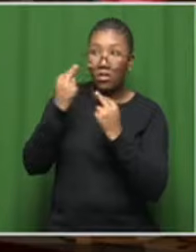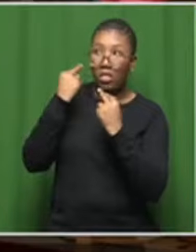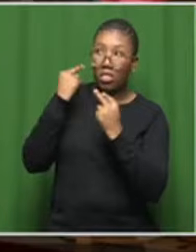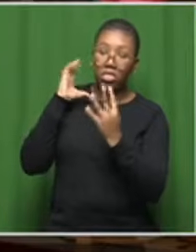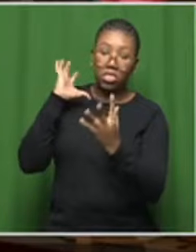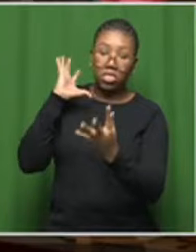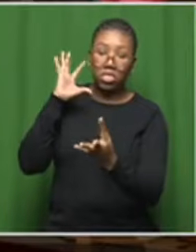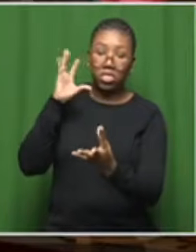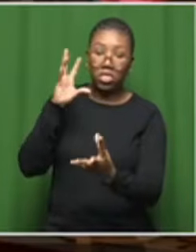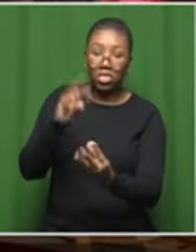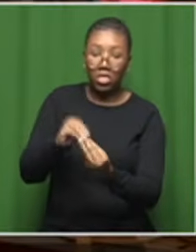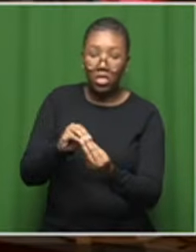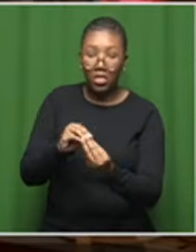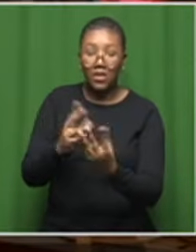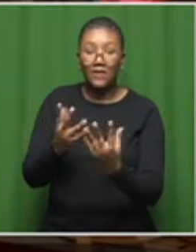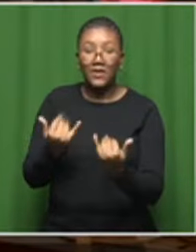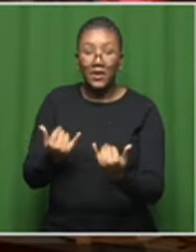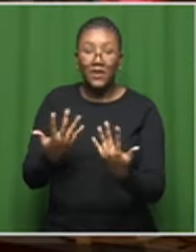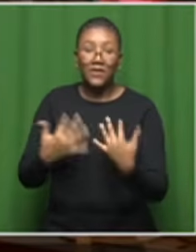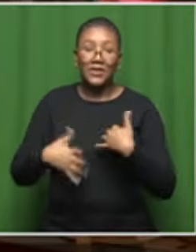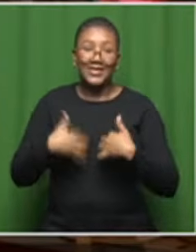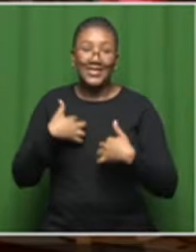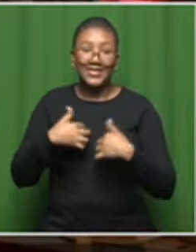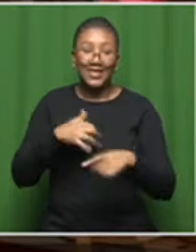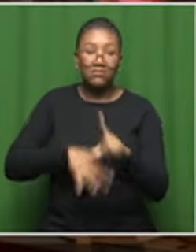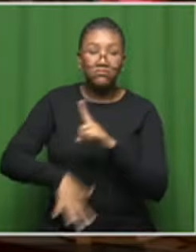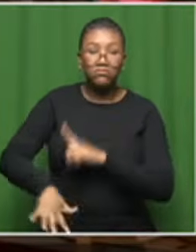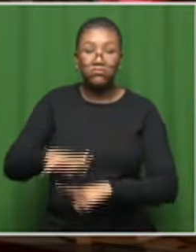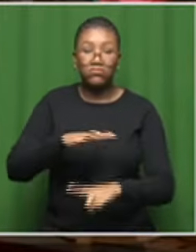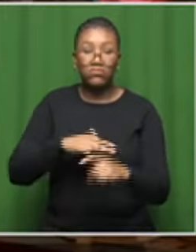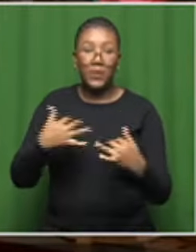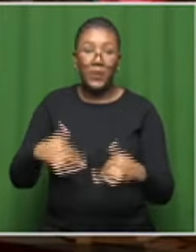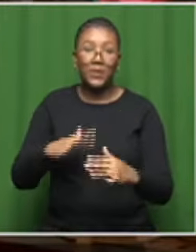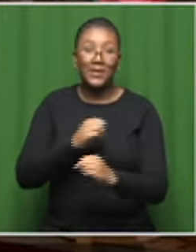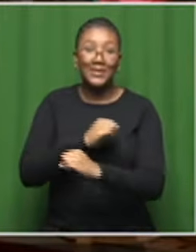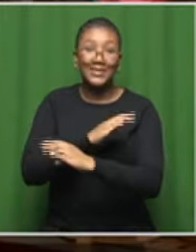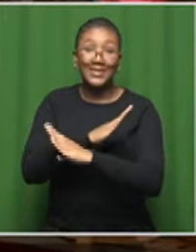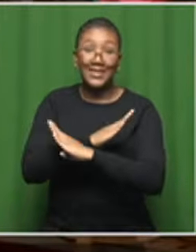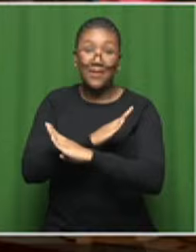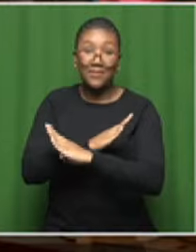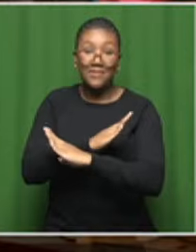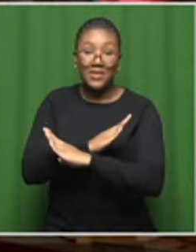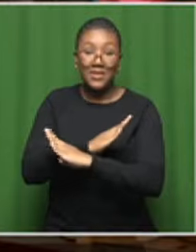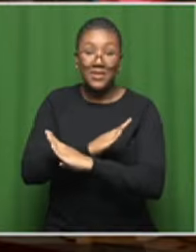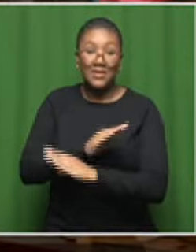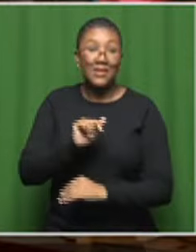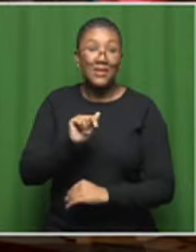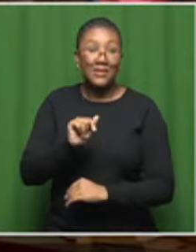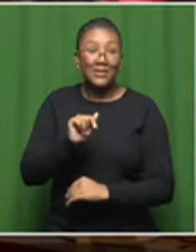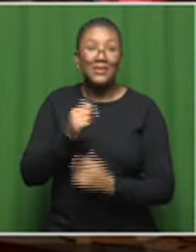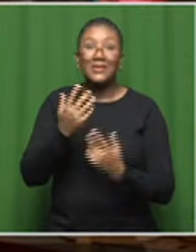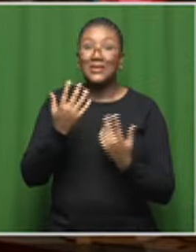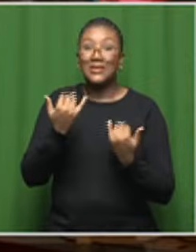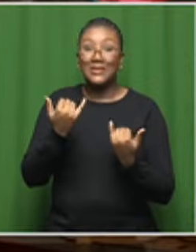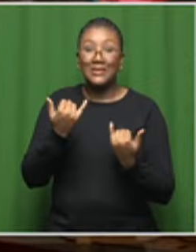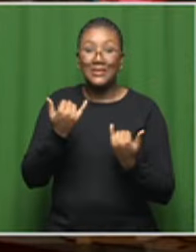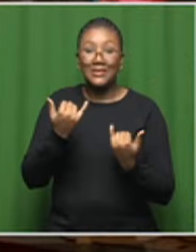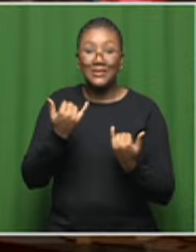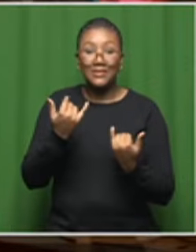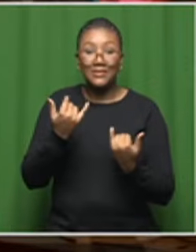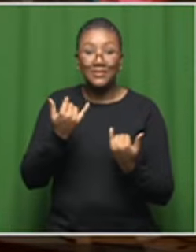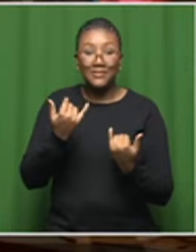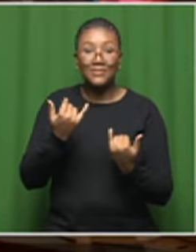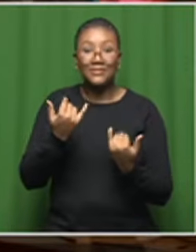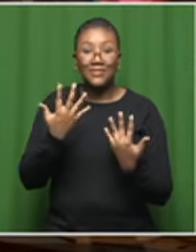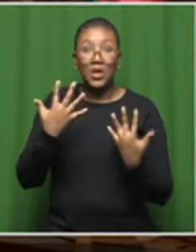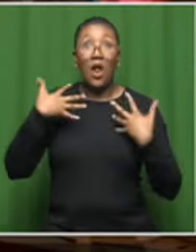it's a very exciting environment in the Zambian art scene for me personally. And I think we have